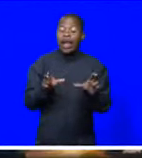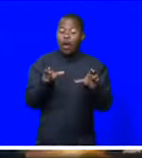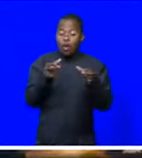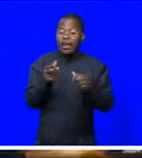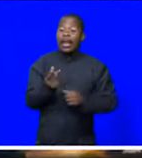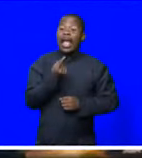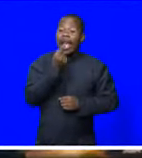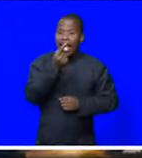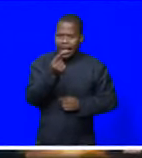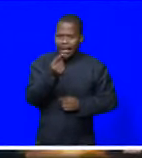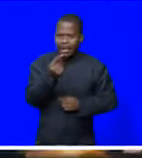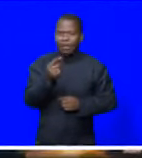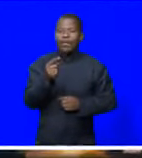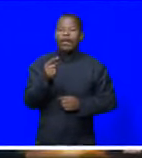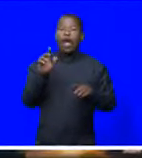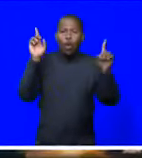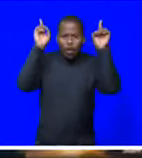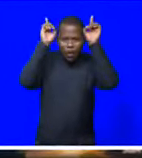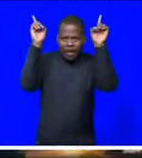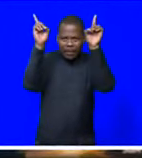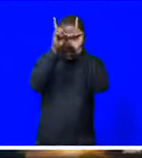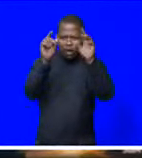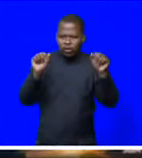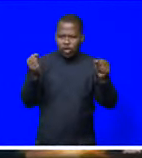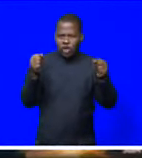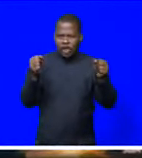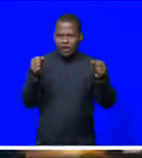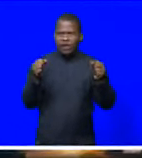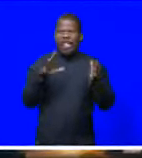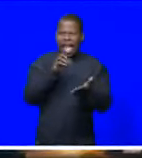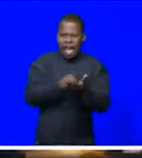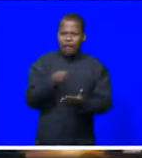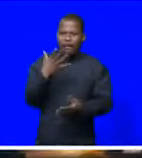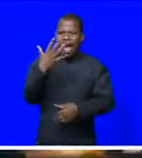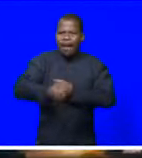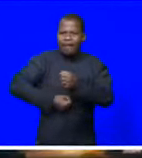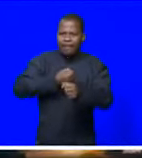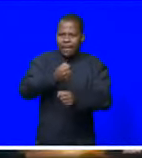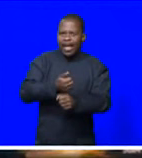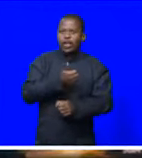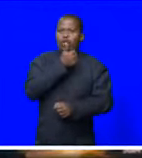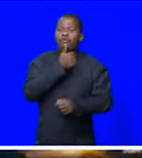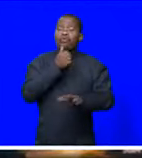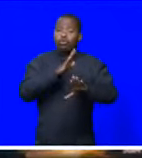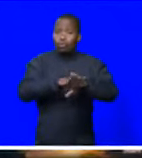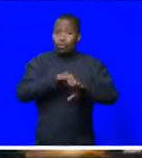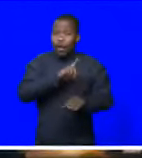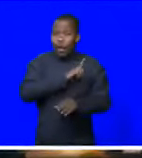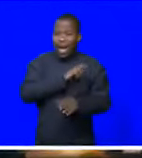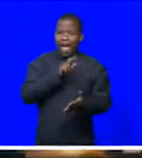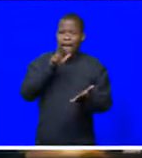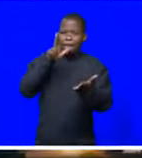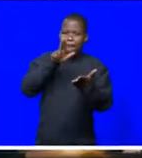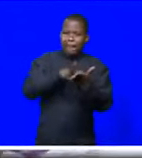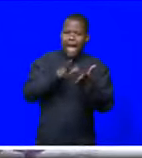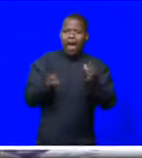informed that the medical school has equipment that has been idle for the past 5 years due to accreditation